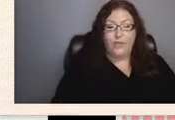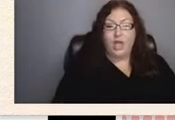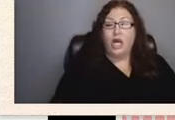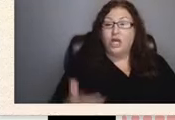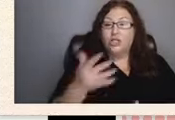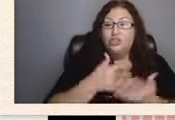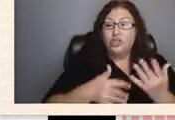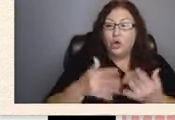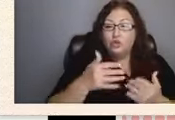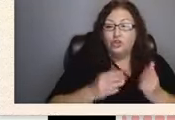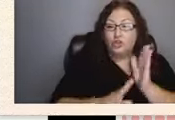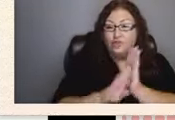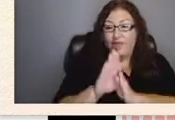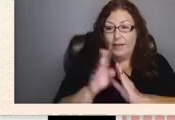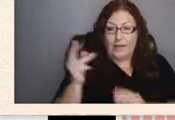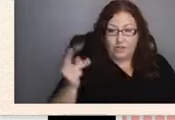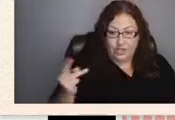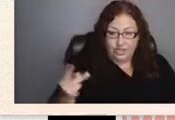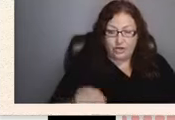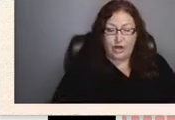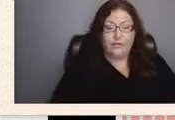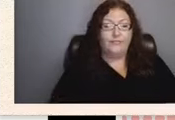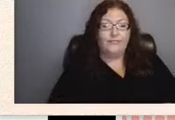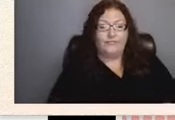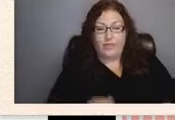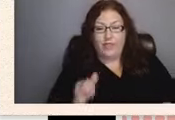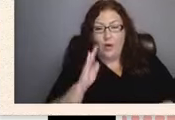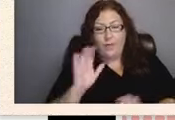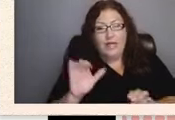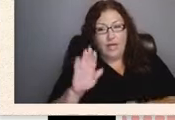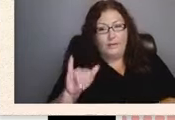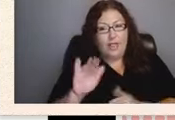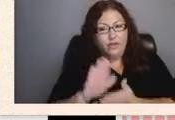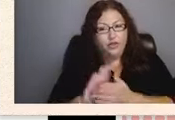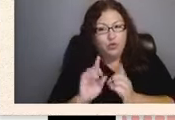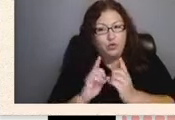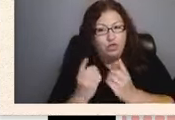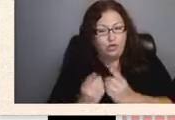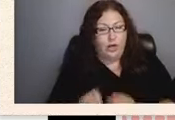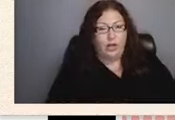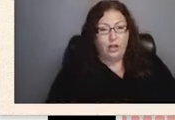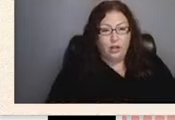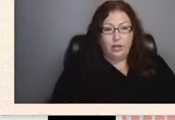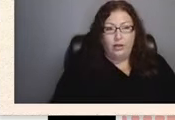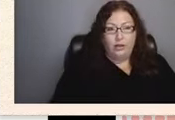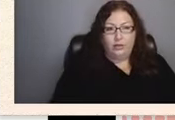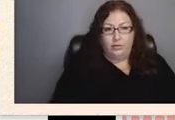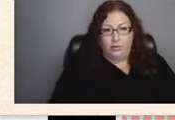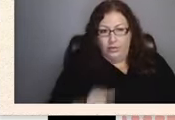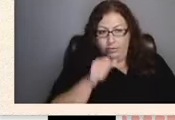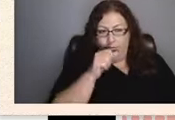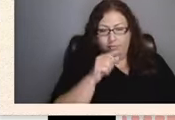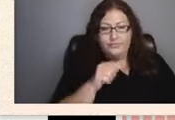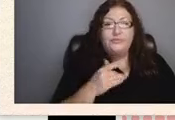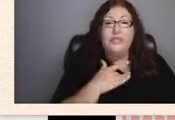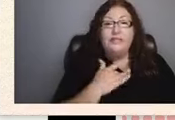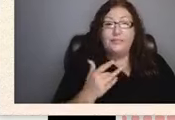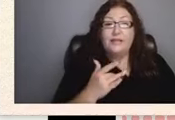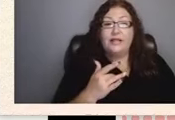And a social developmental history will be done by the school district. And typically the